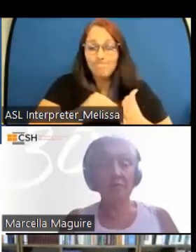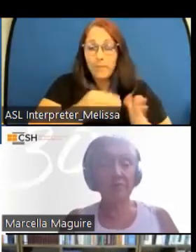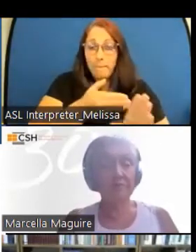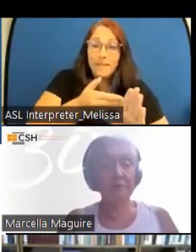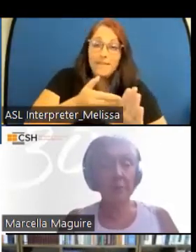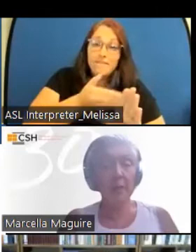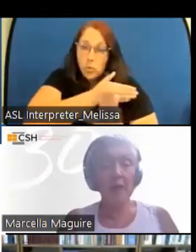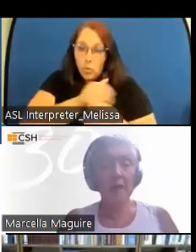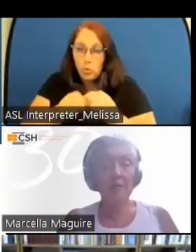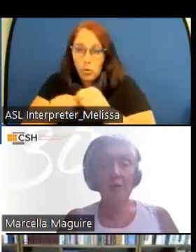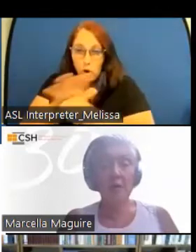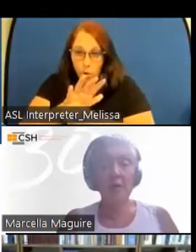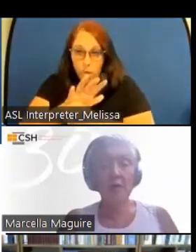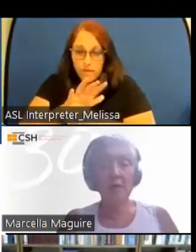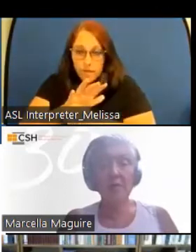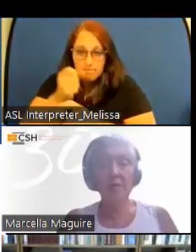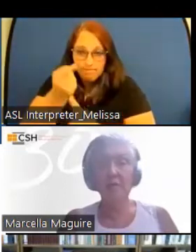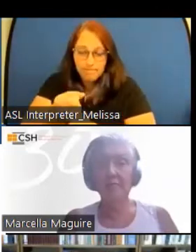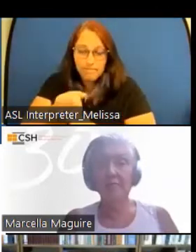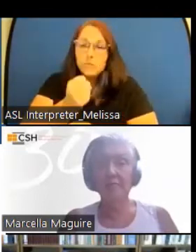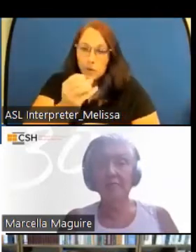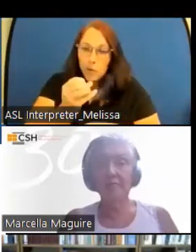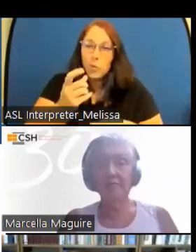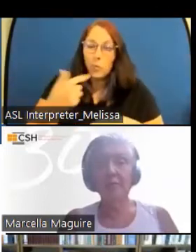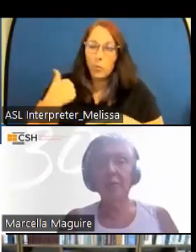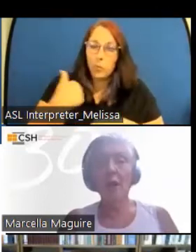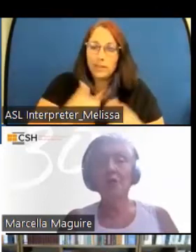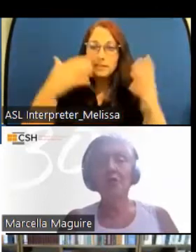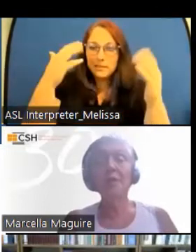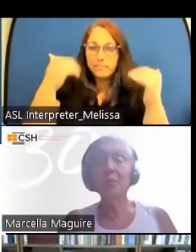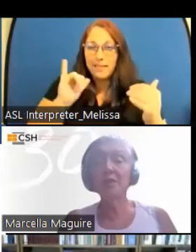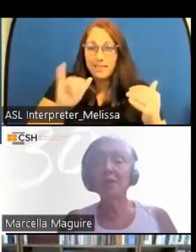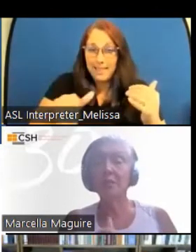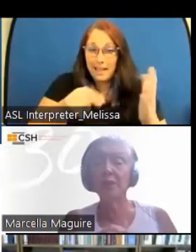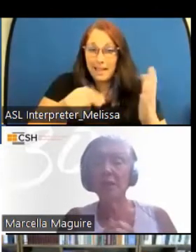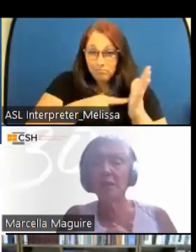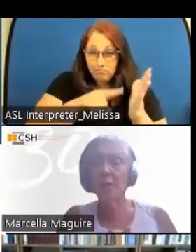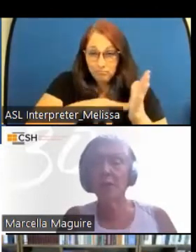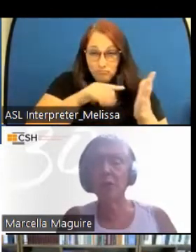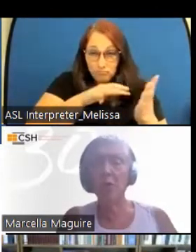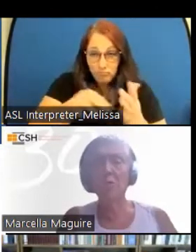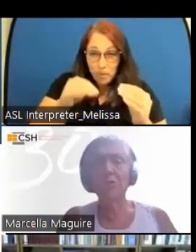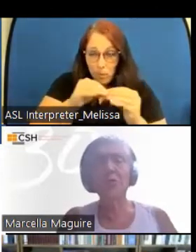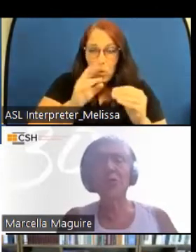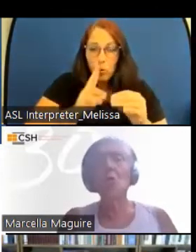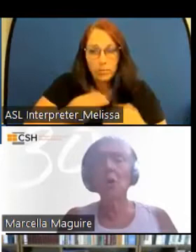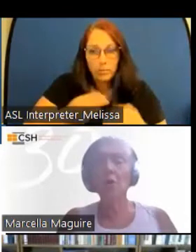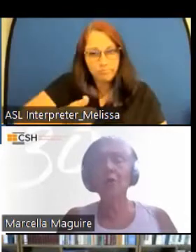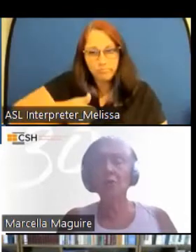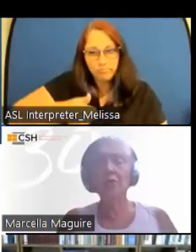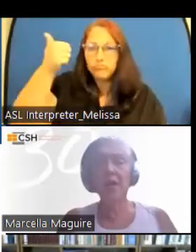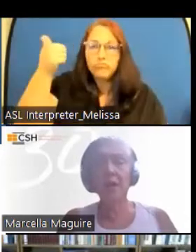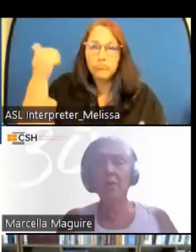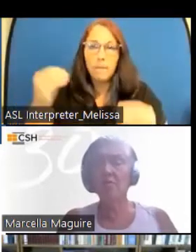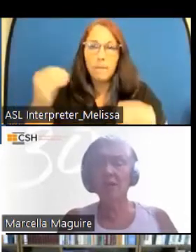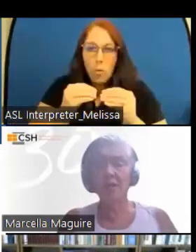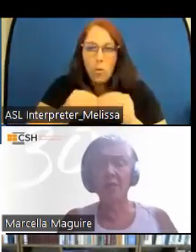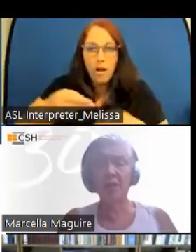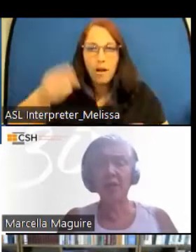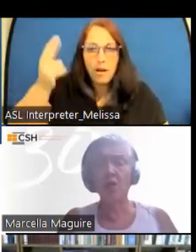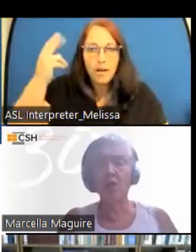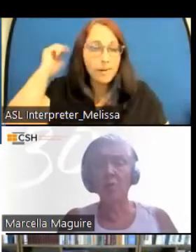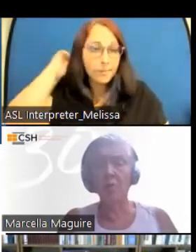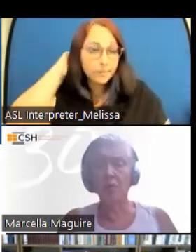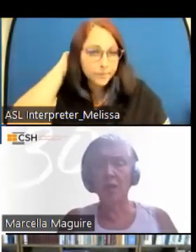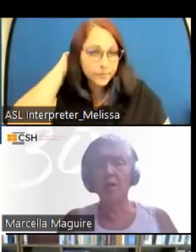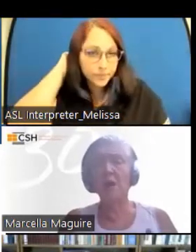greater. So next slide, please. So for people with disabilities experiencing homelessness, we also know that they are